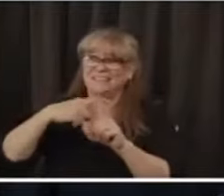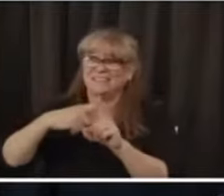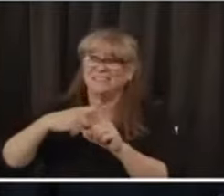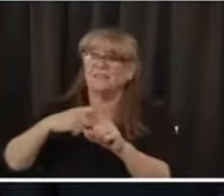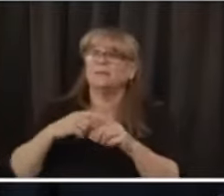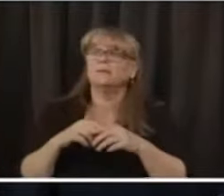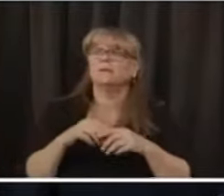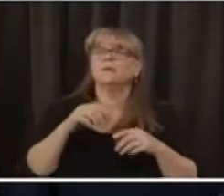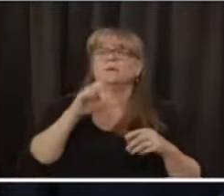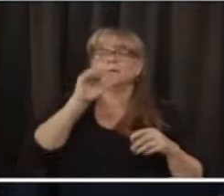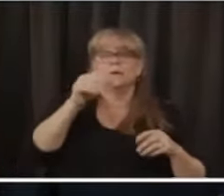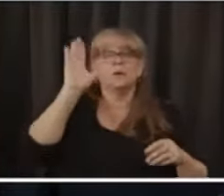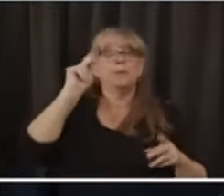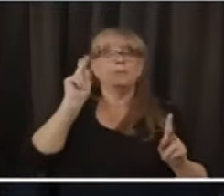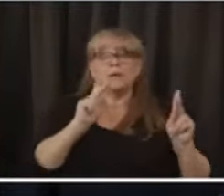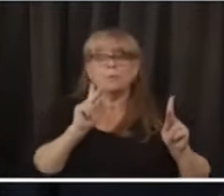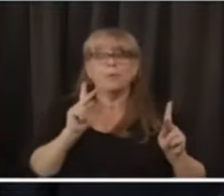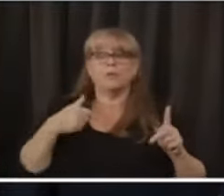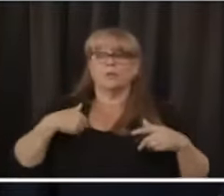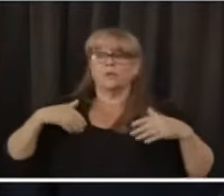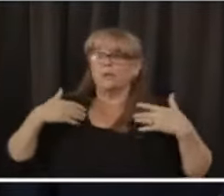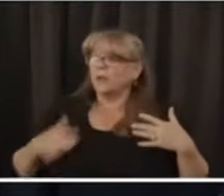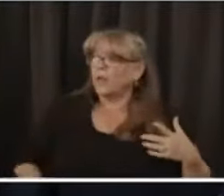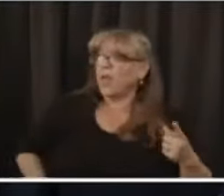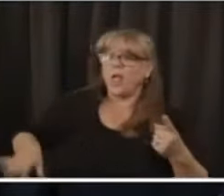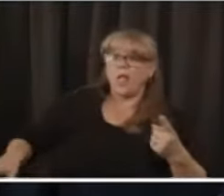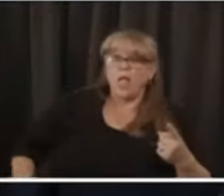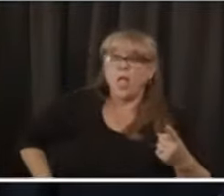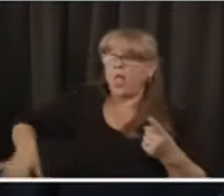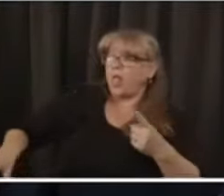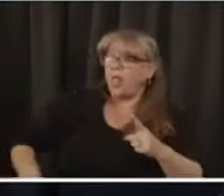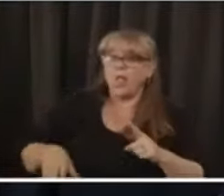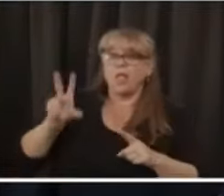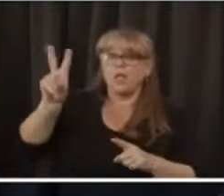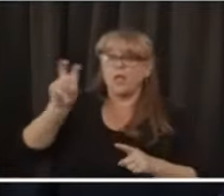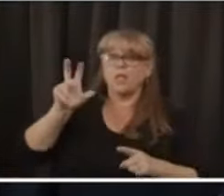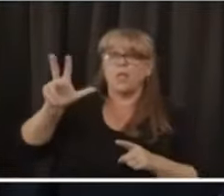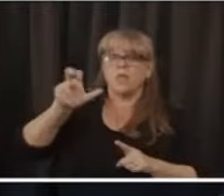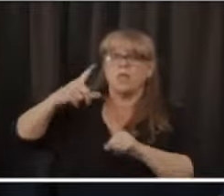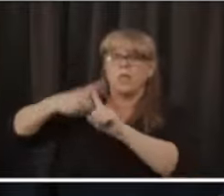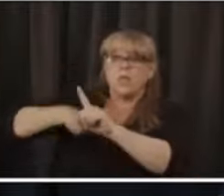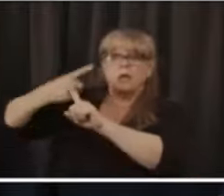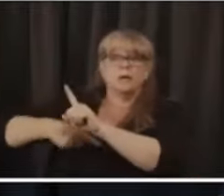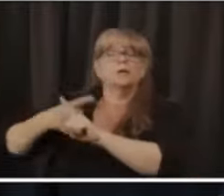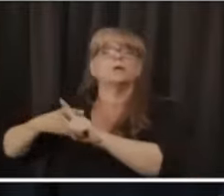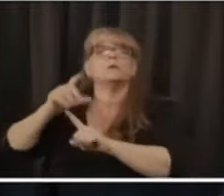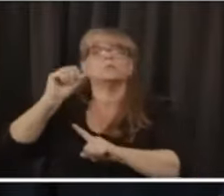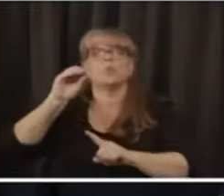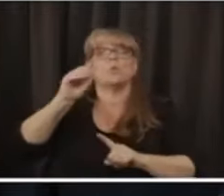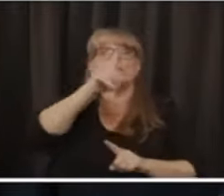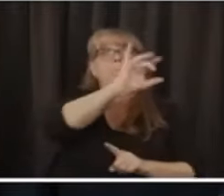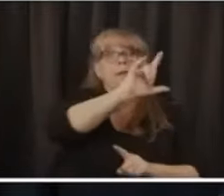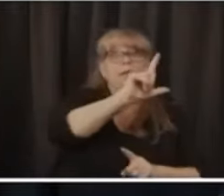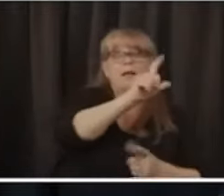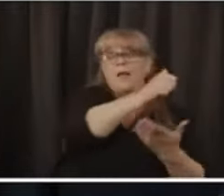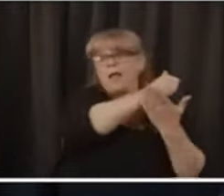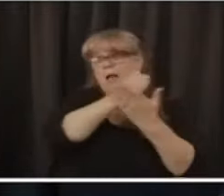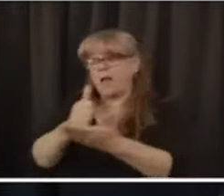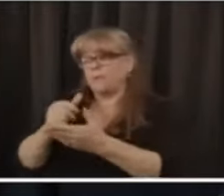of spending too much on premiums, too much out of pocket. This bill won't fix everything in the world, but it goes a long way to saving people money on